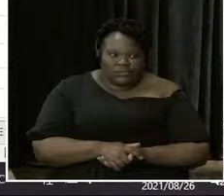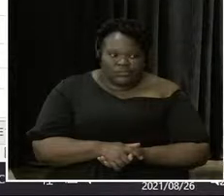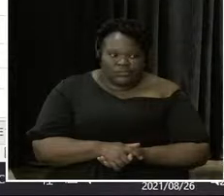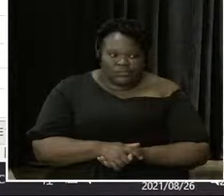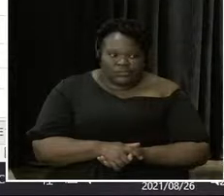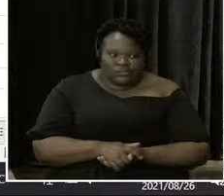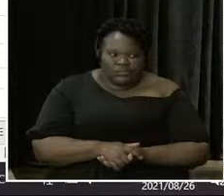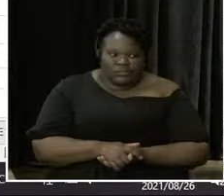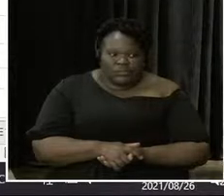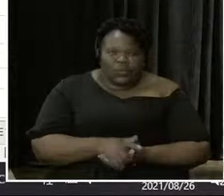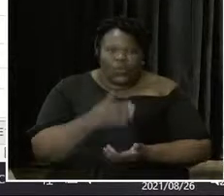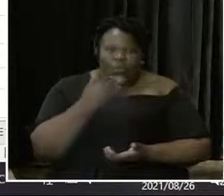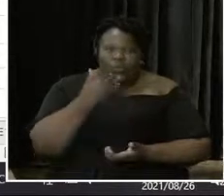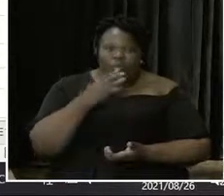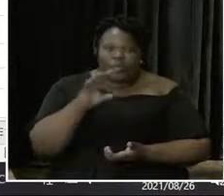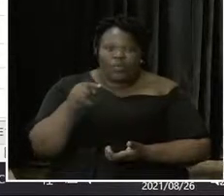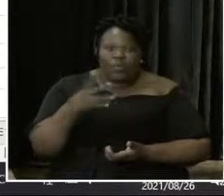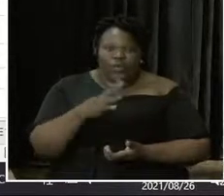Who else is against?